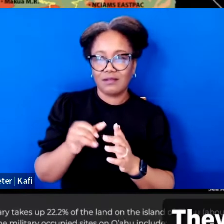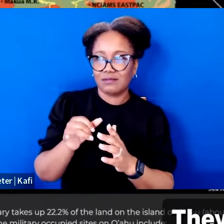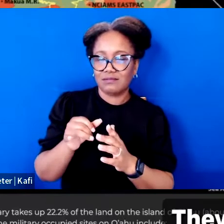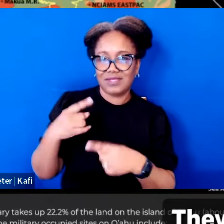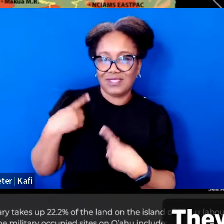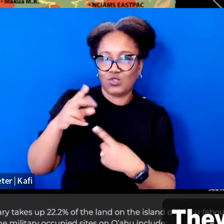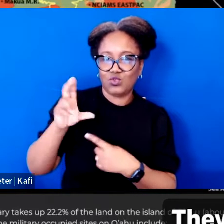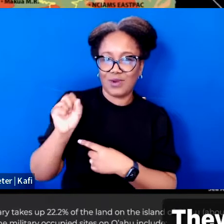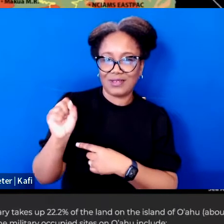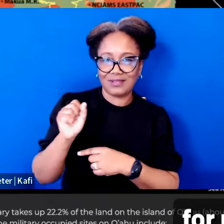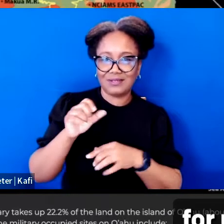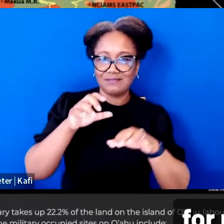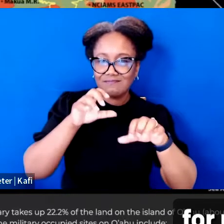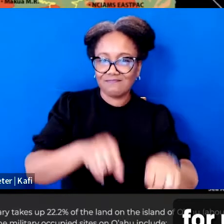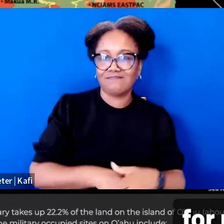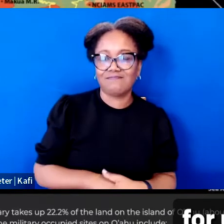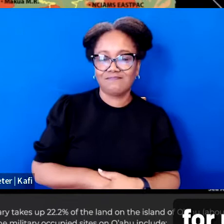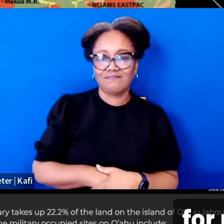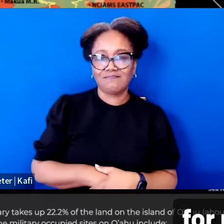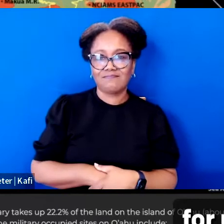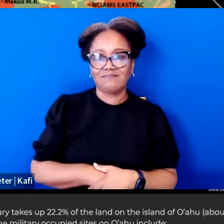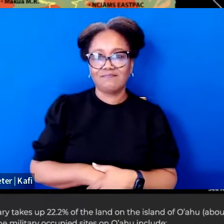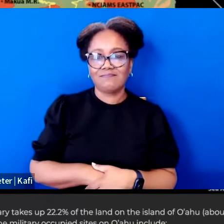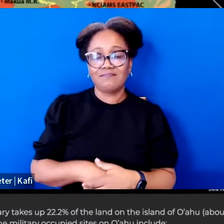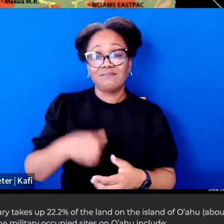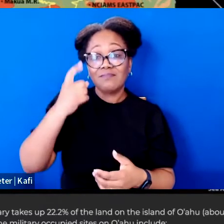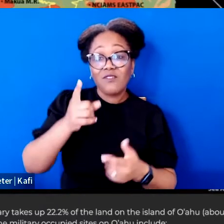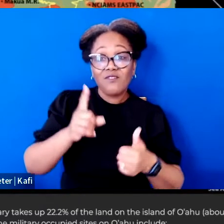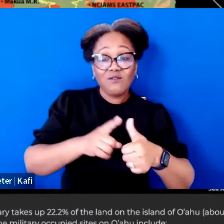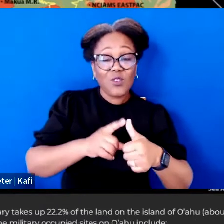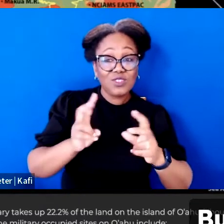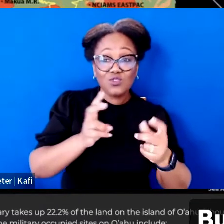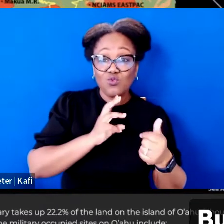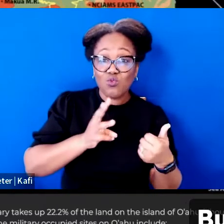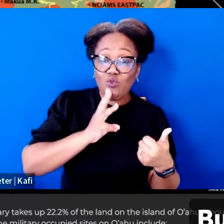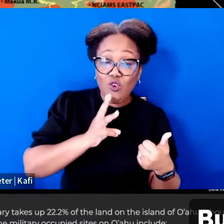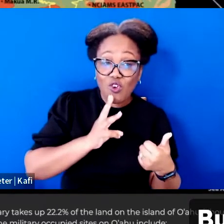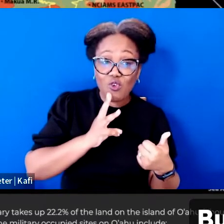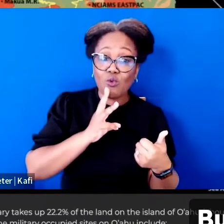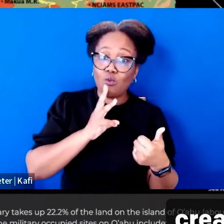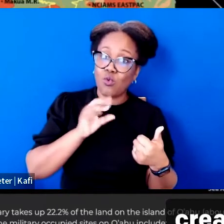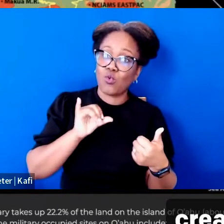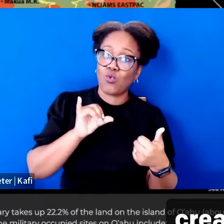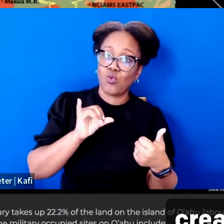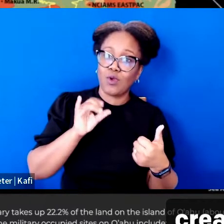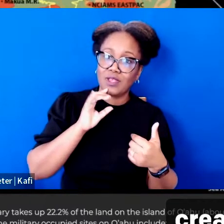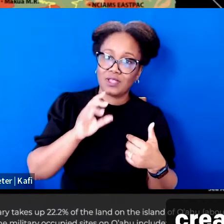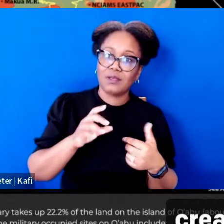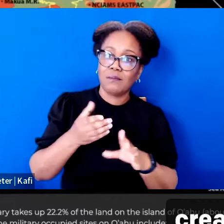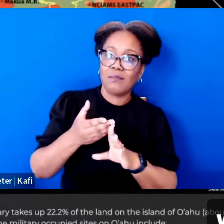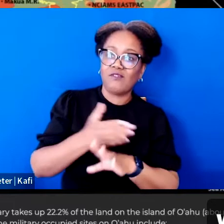also had sustainable systems for using water, both for personal use and for farming. But as foreign investors began creating